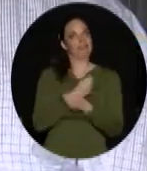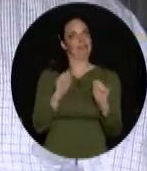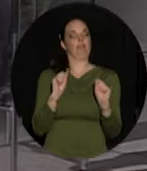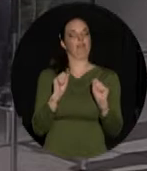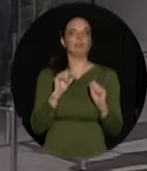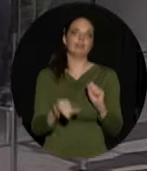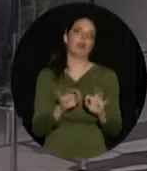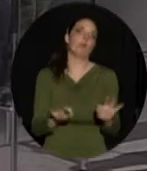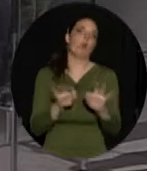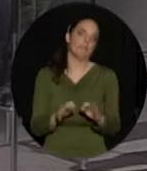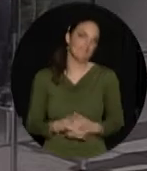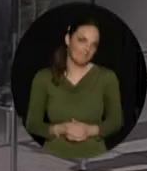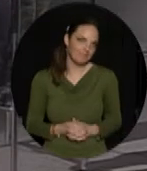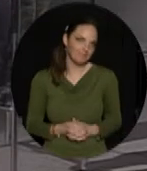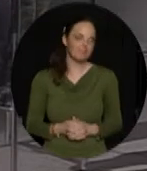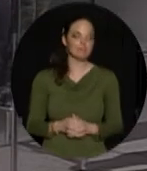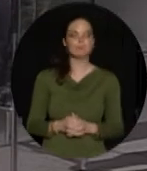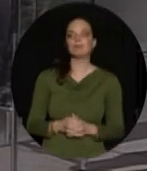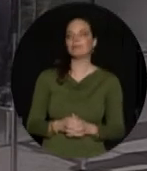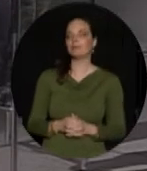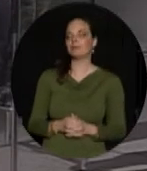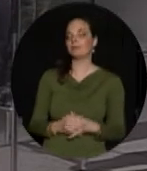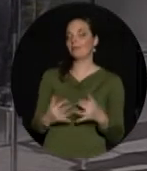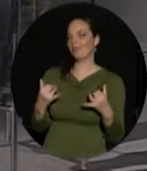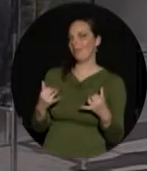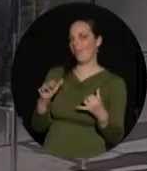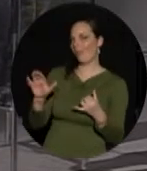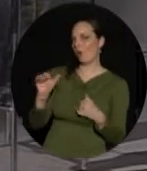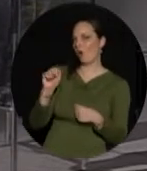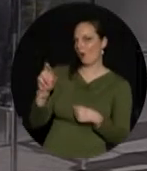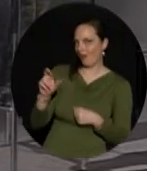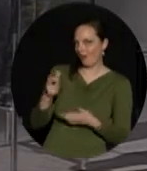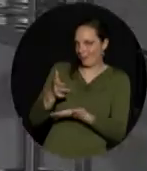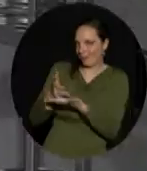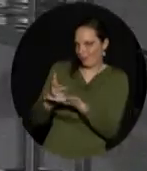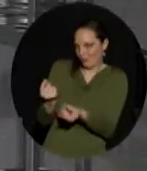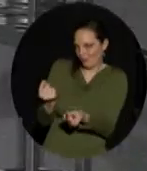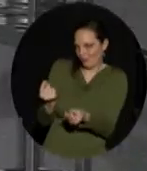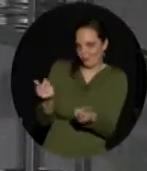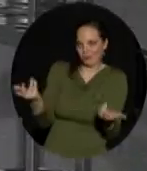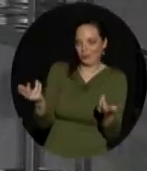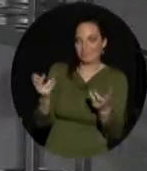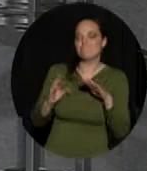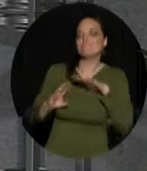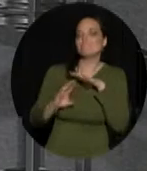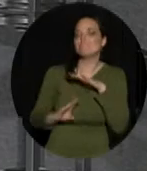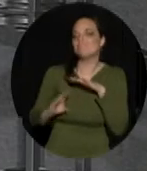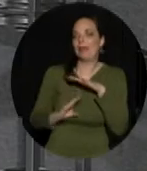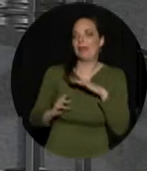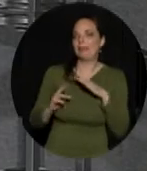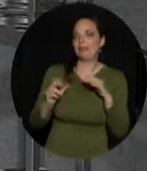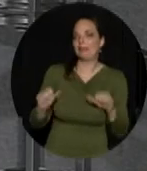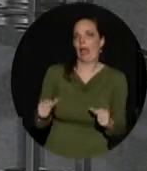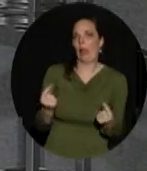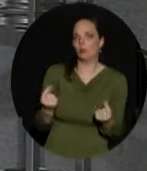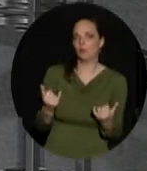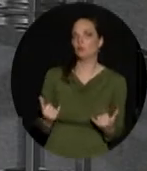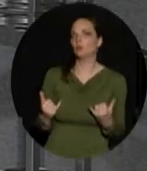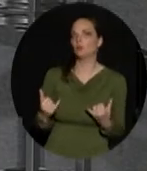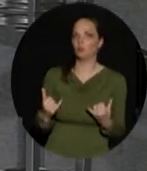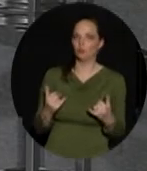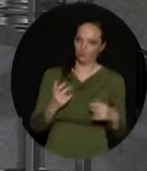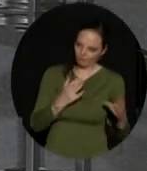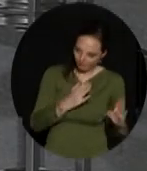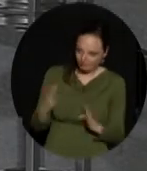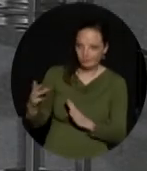important. Now, preparing your car. Yes. What are some of the basic things that we can do right now to get